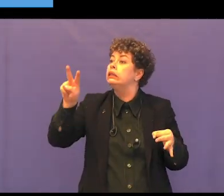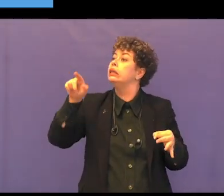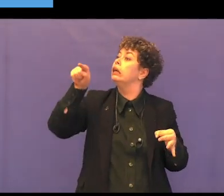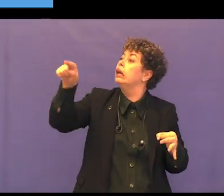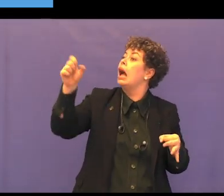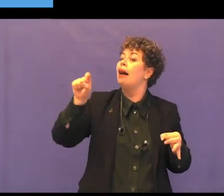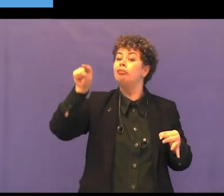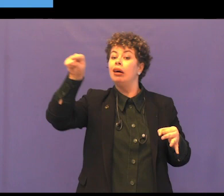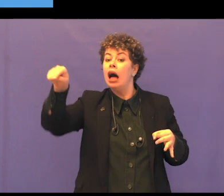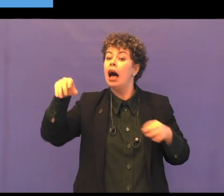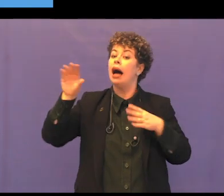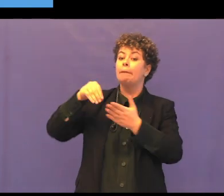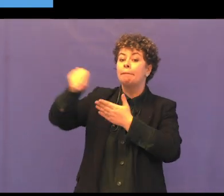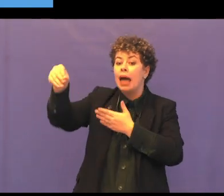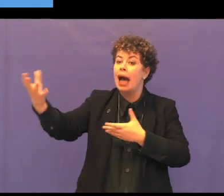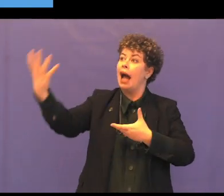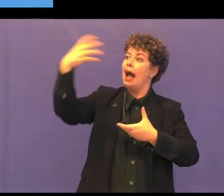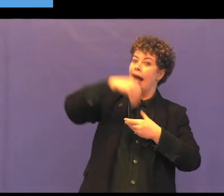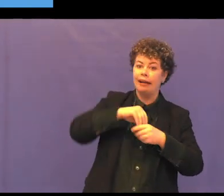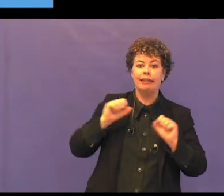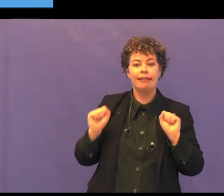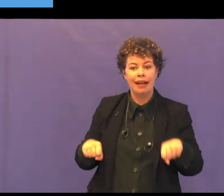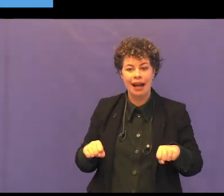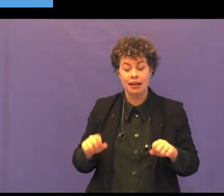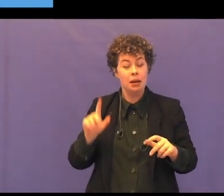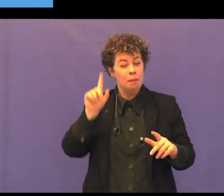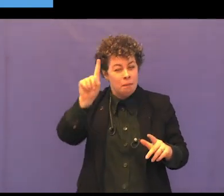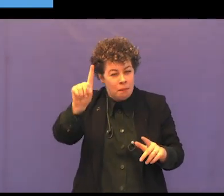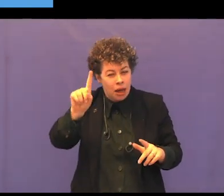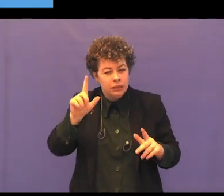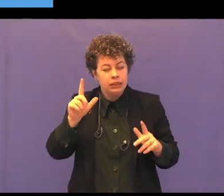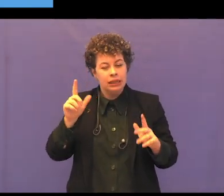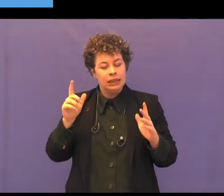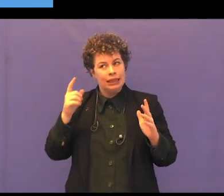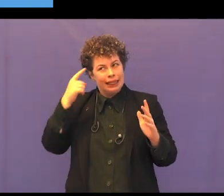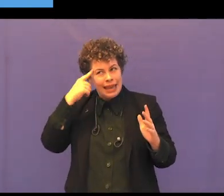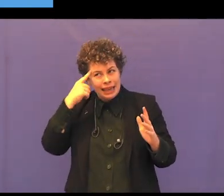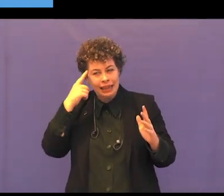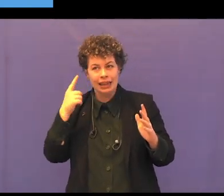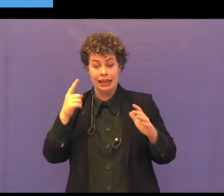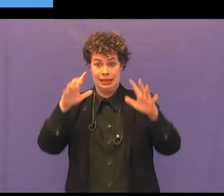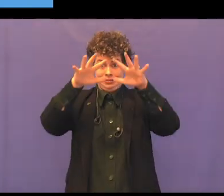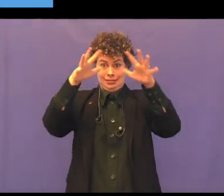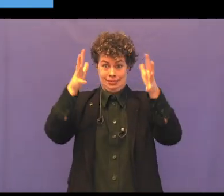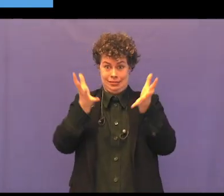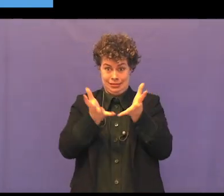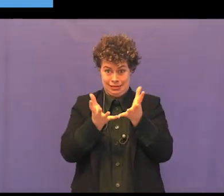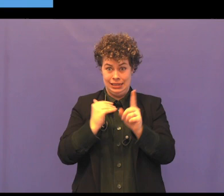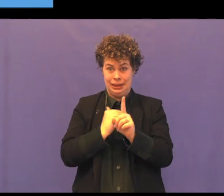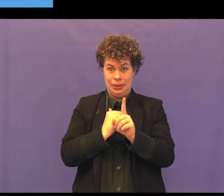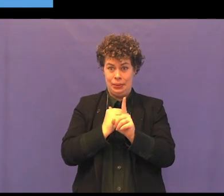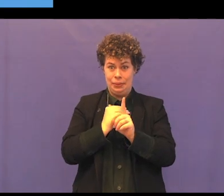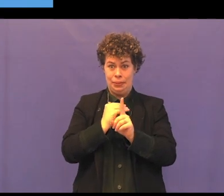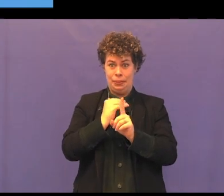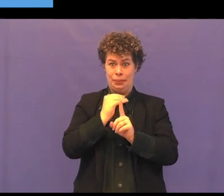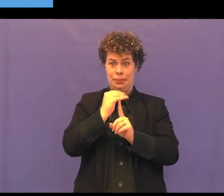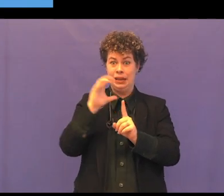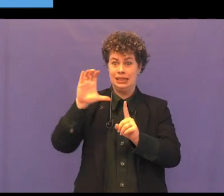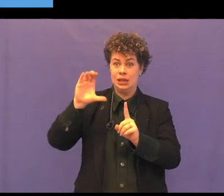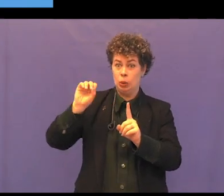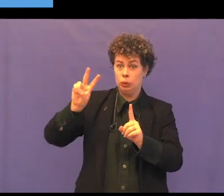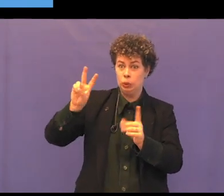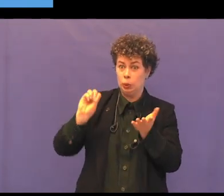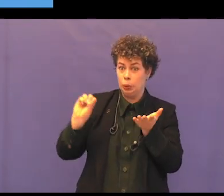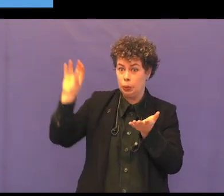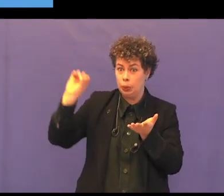carrying capacity of the planet, have a kind of infinite growth in goods and services? Do we need to develop, if you